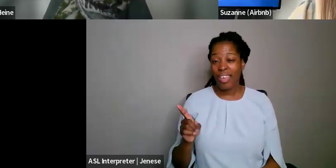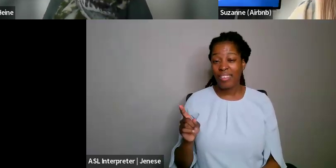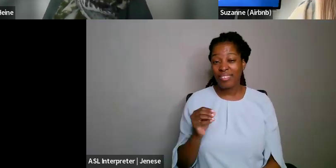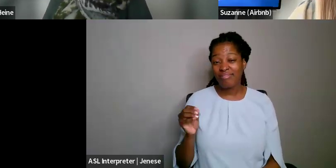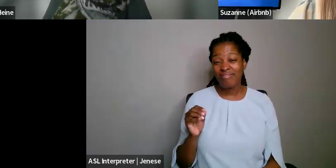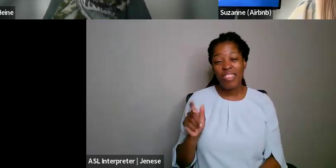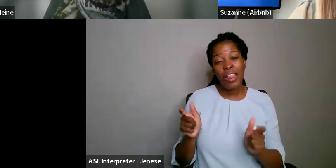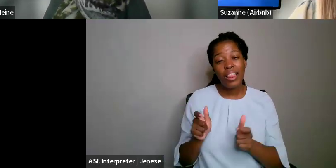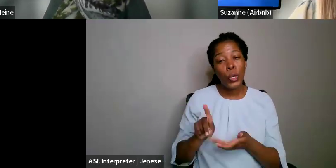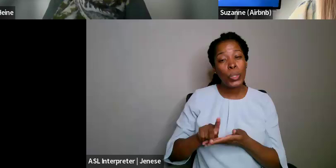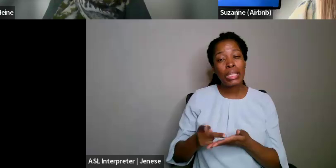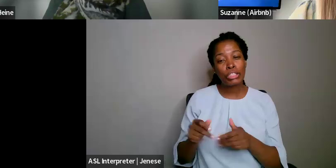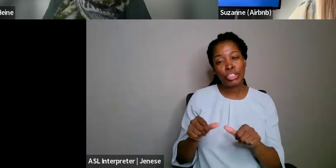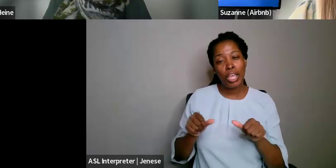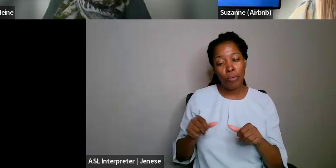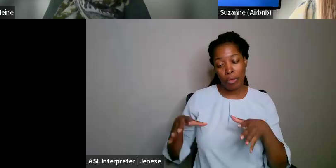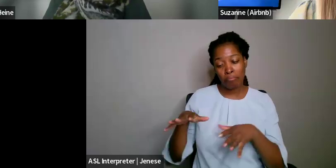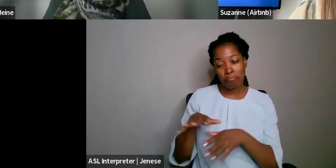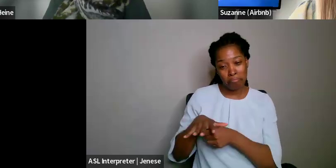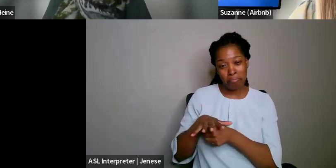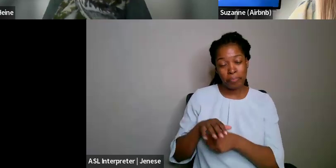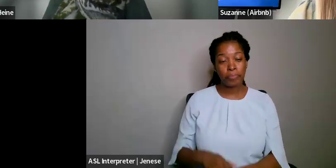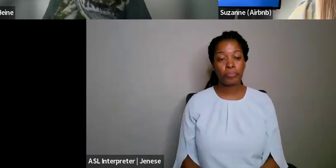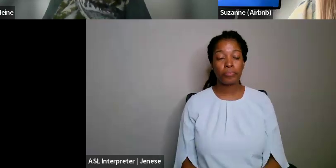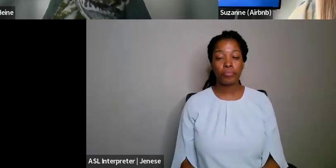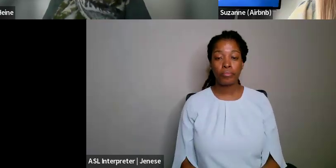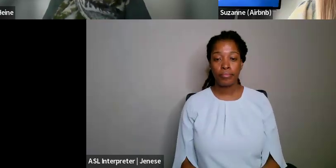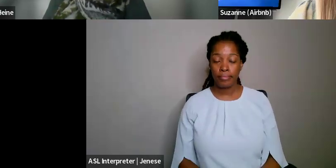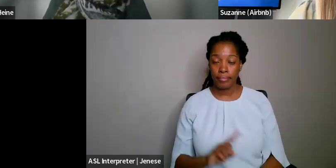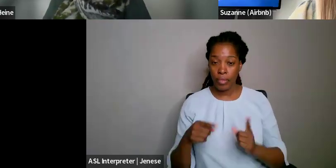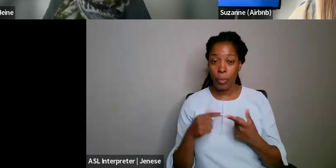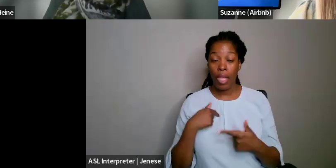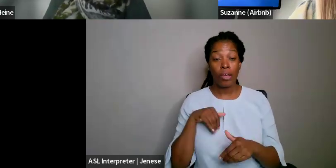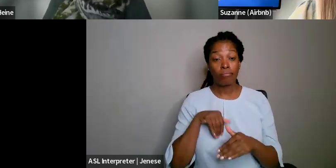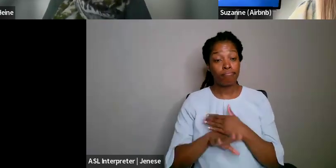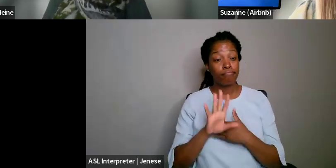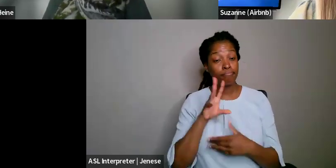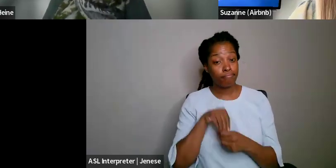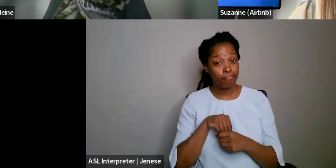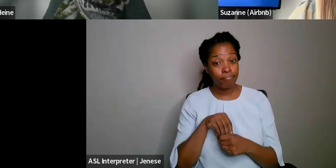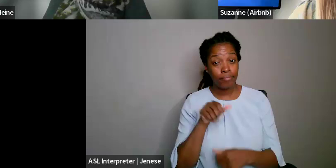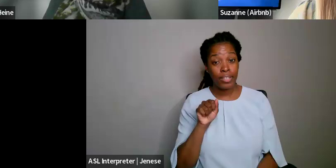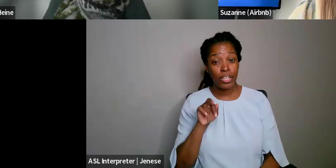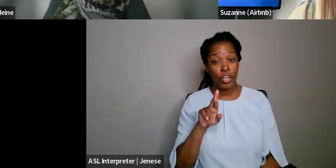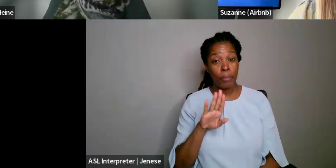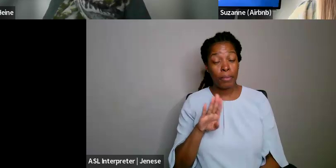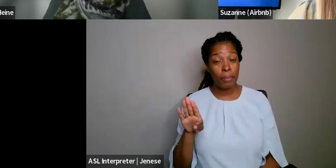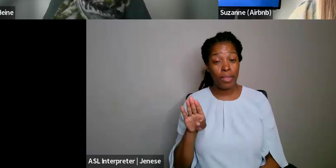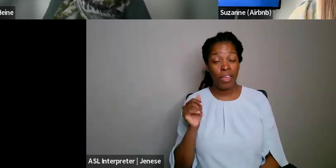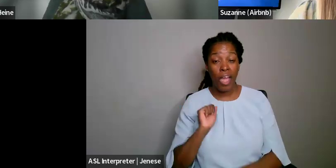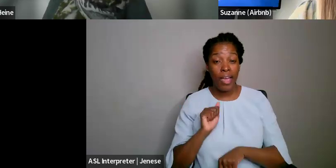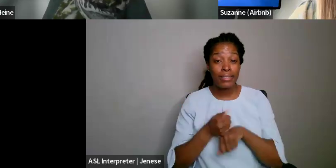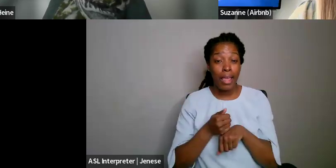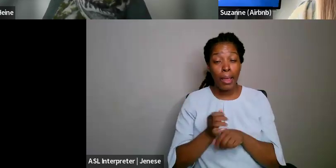kitchenettes. And when I got involved with Airbnb, initially I just set up a basic little